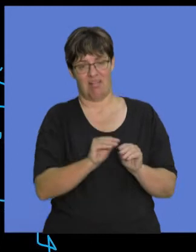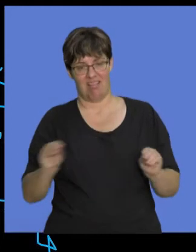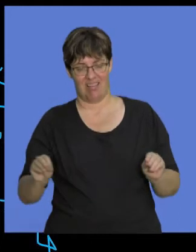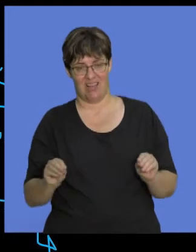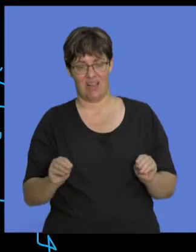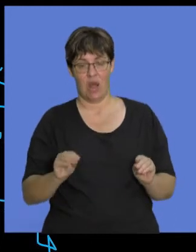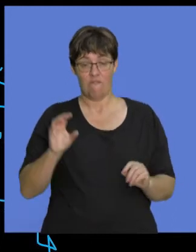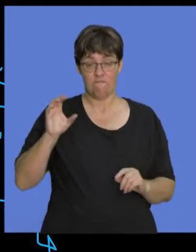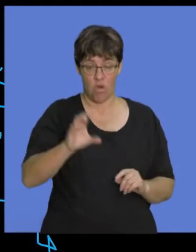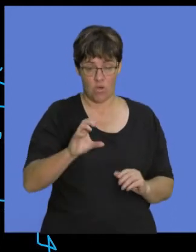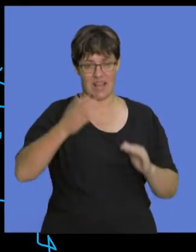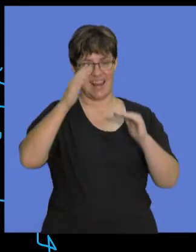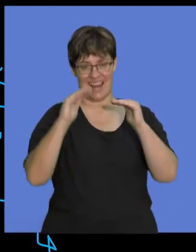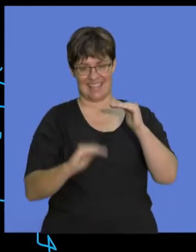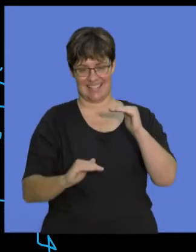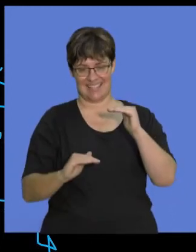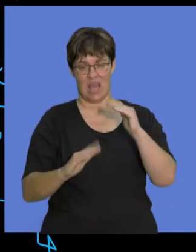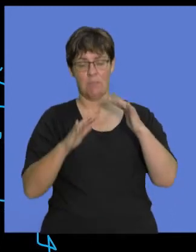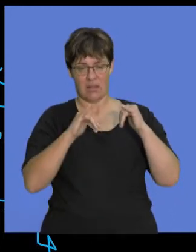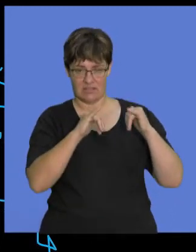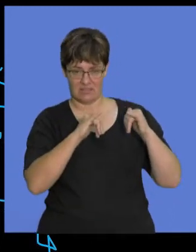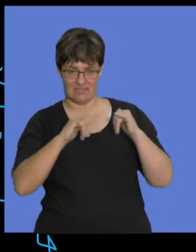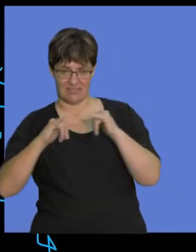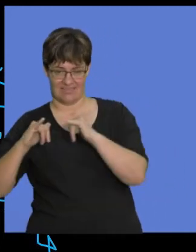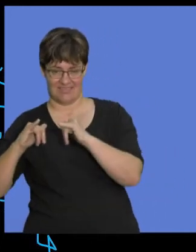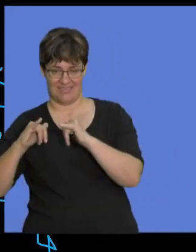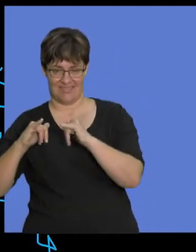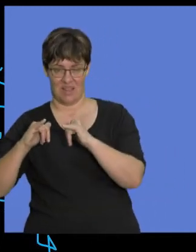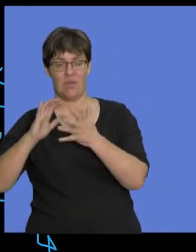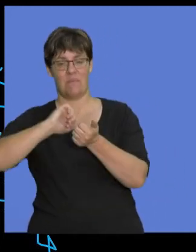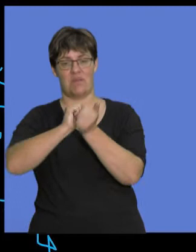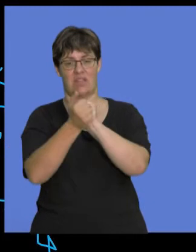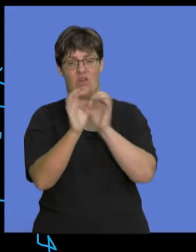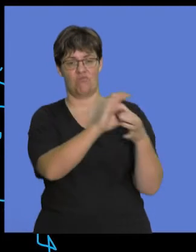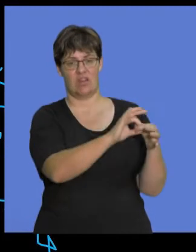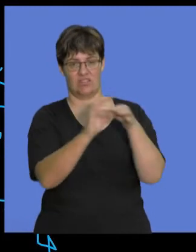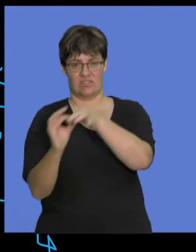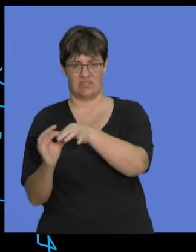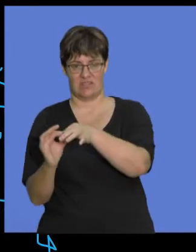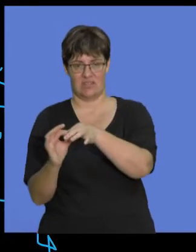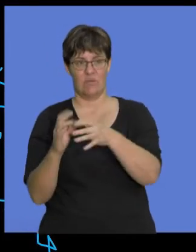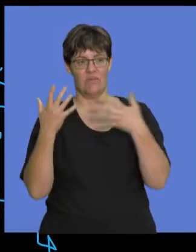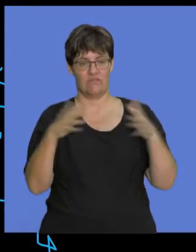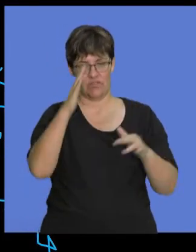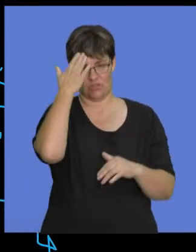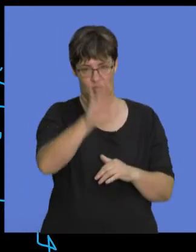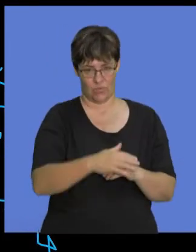double the distance. The force will actually decrease, but it's in proportion with the mathematical relationship that we already